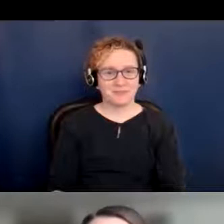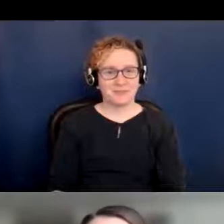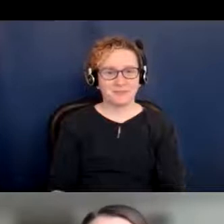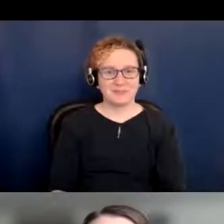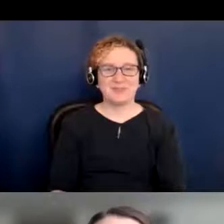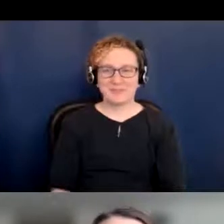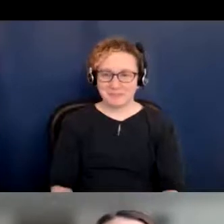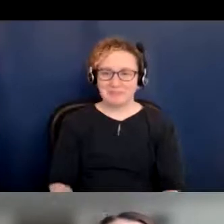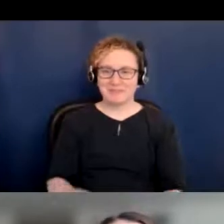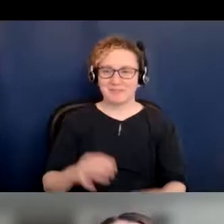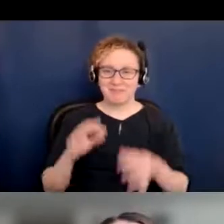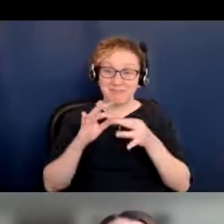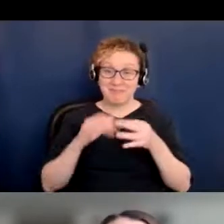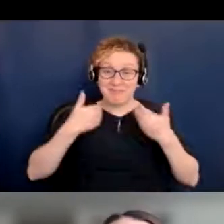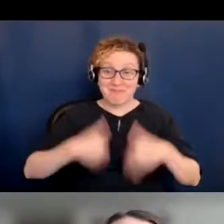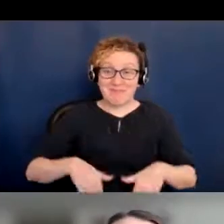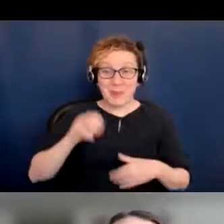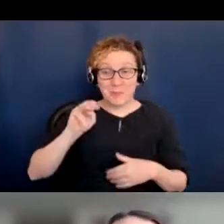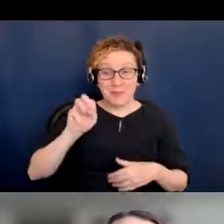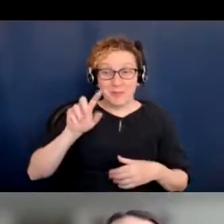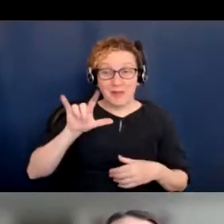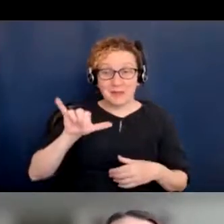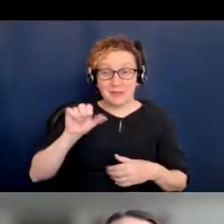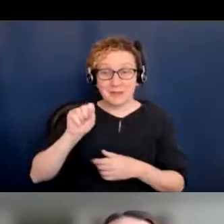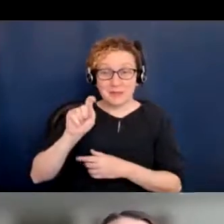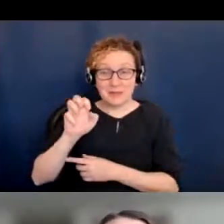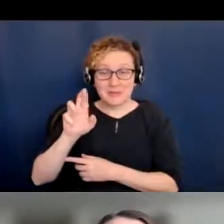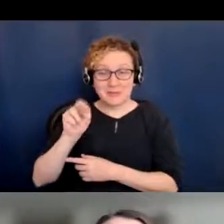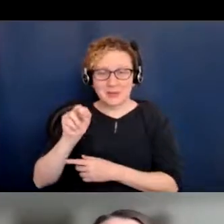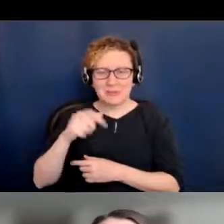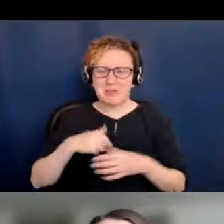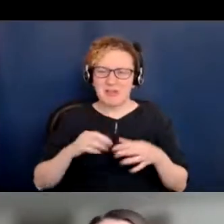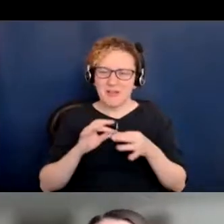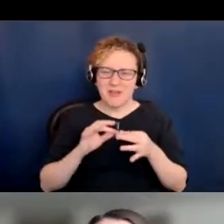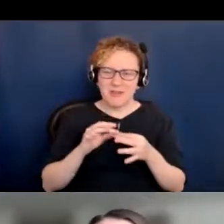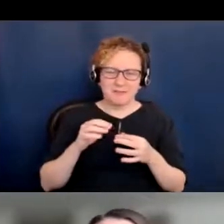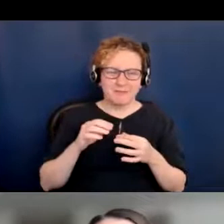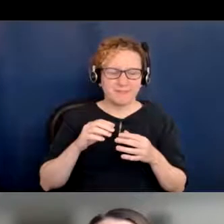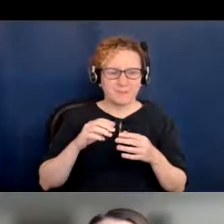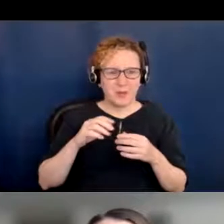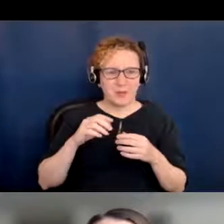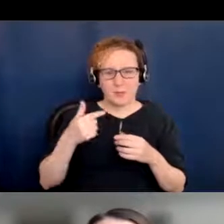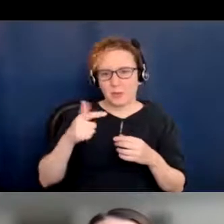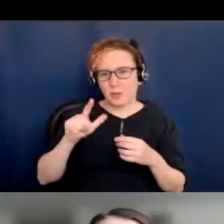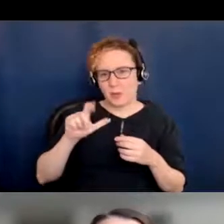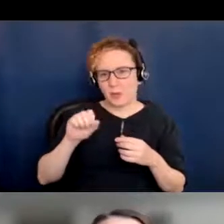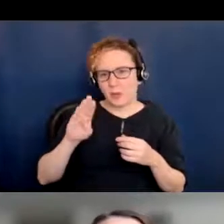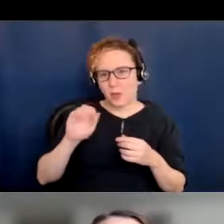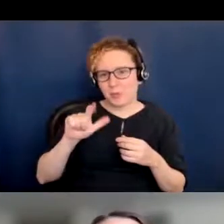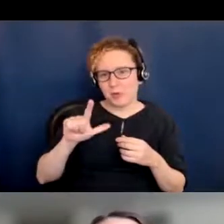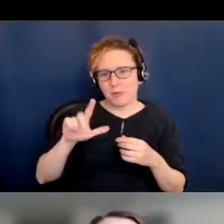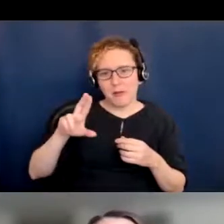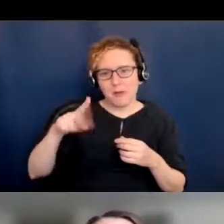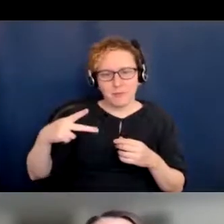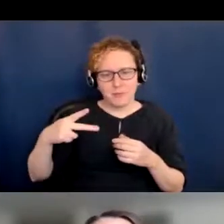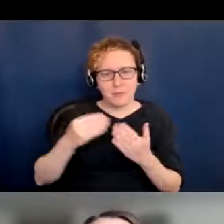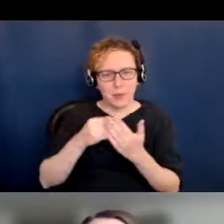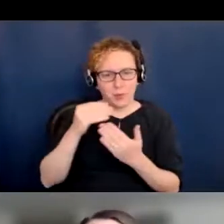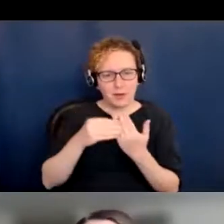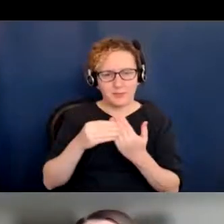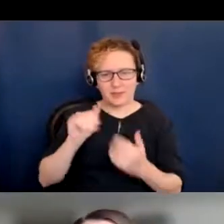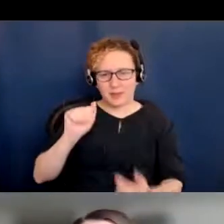So, like I said, I'm Molly Stern, and I will talk a little bit about our Global Up programs with AFS.